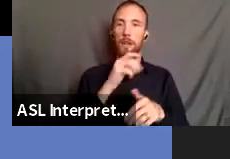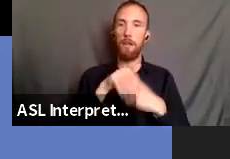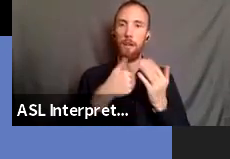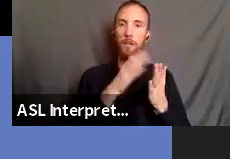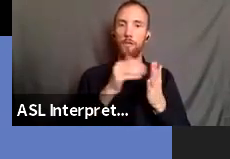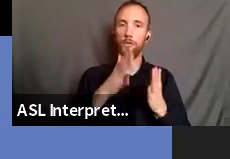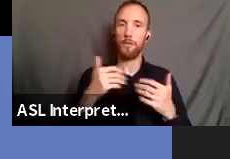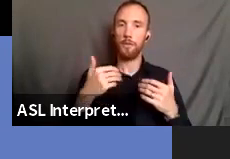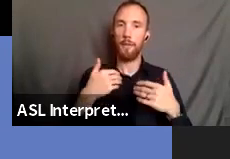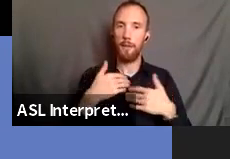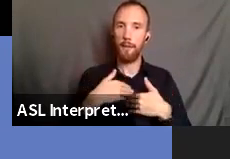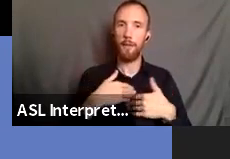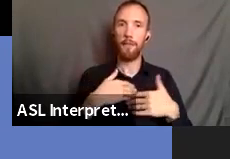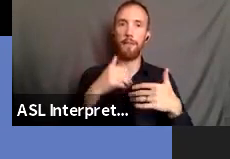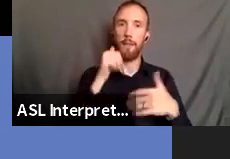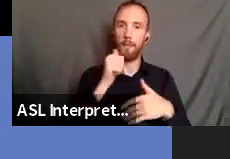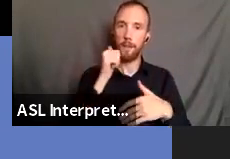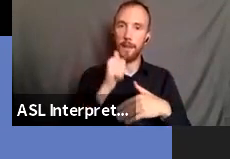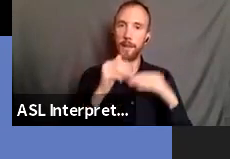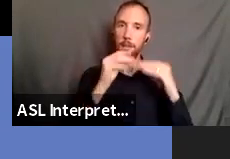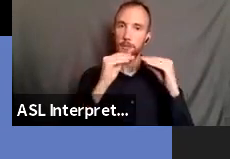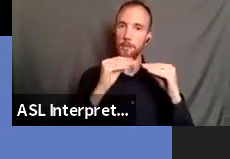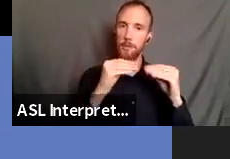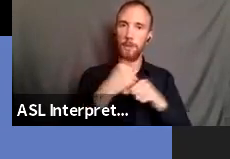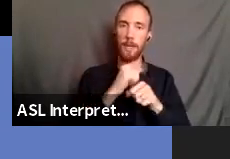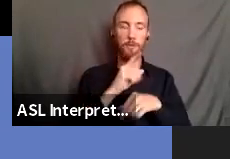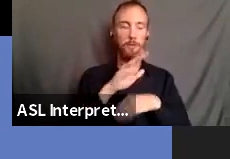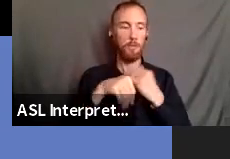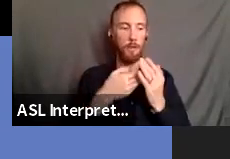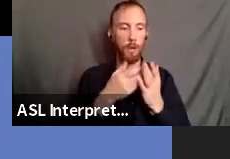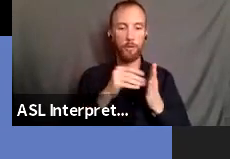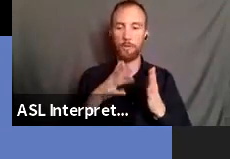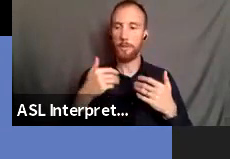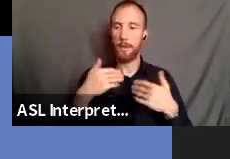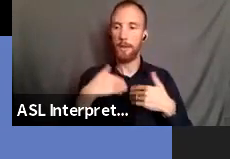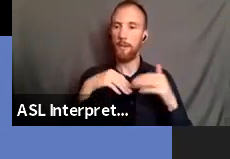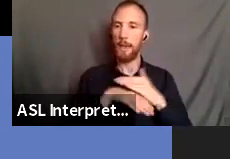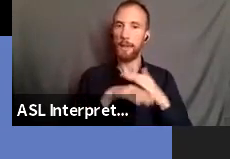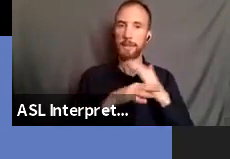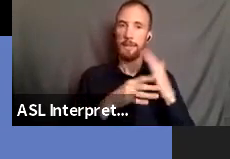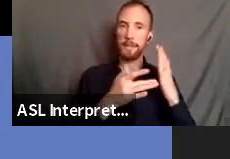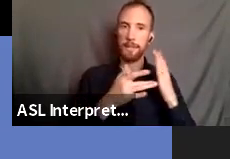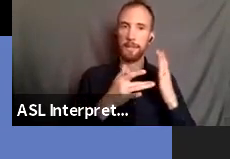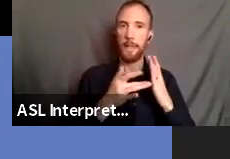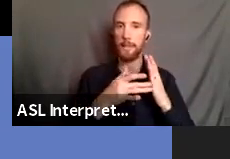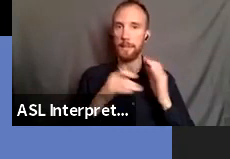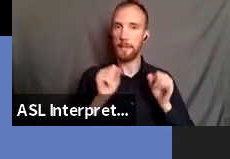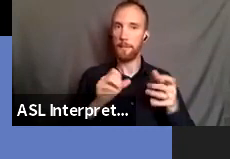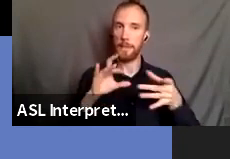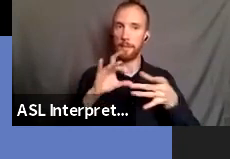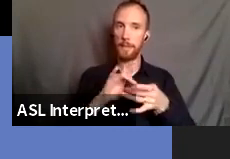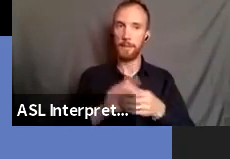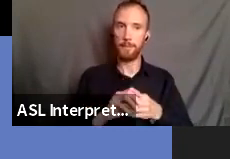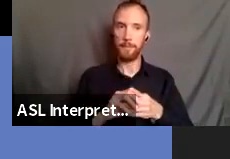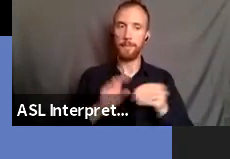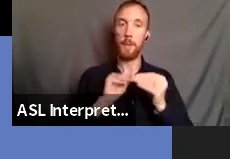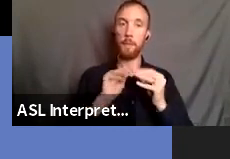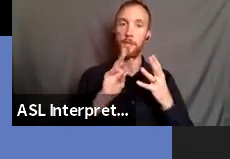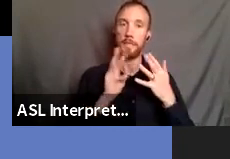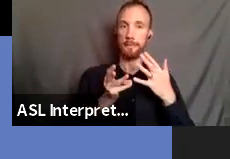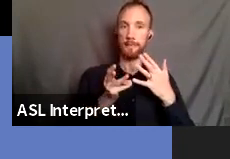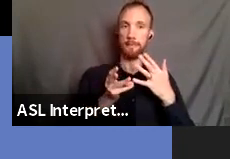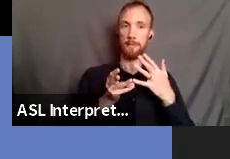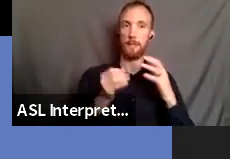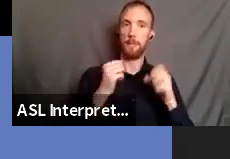will do so by committing to supporting every student and having access to a device and connectivity number six ensure